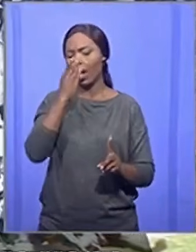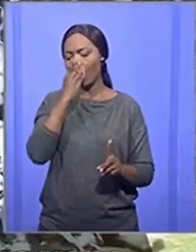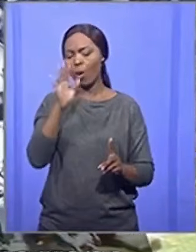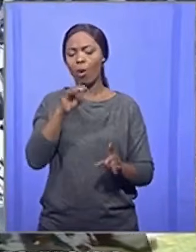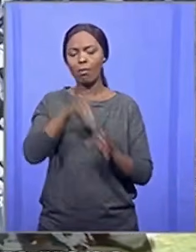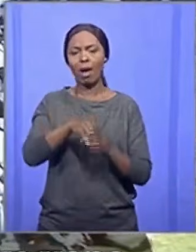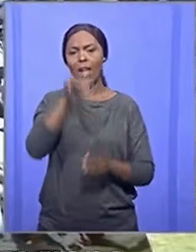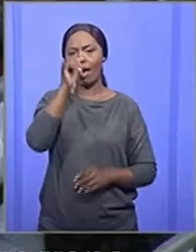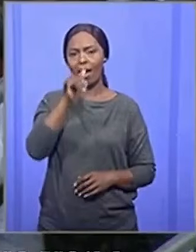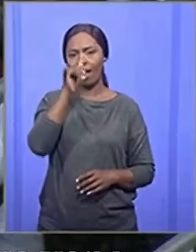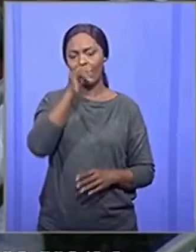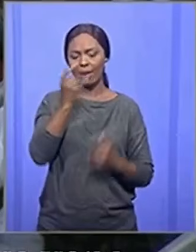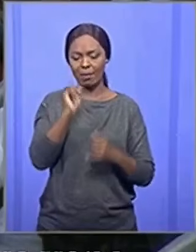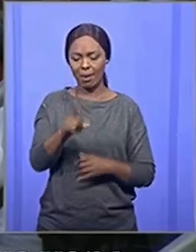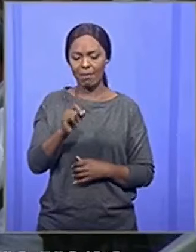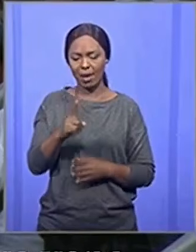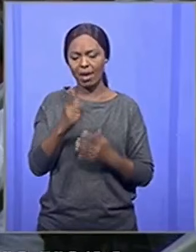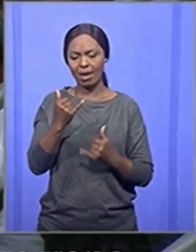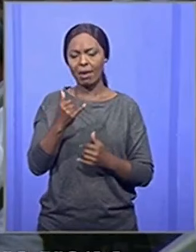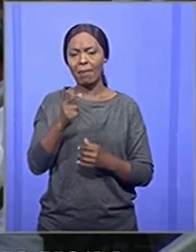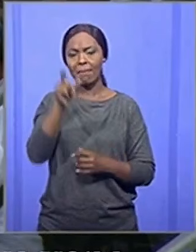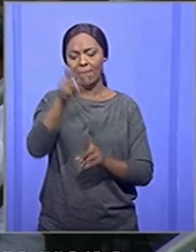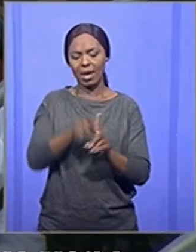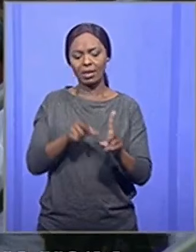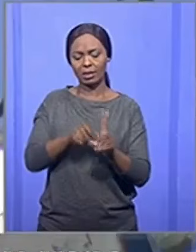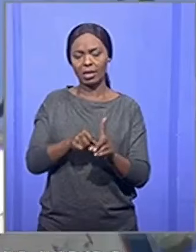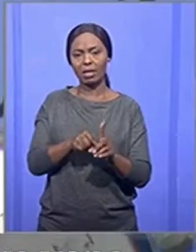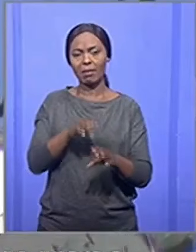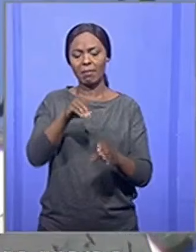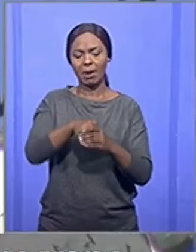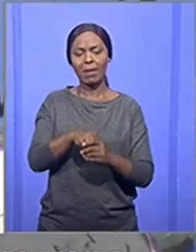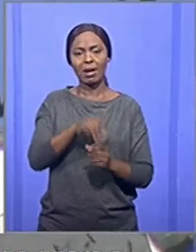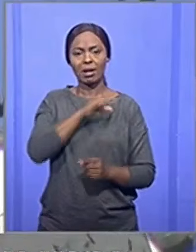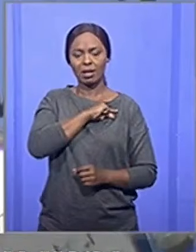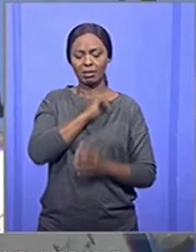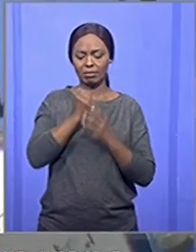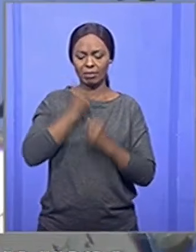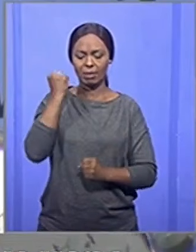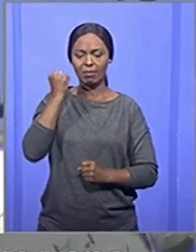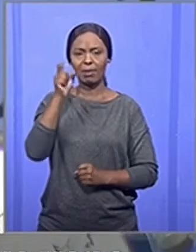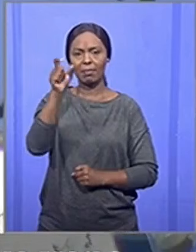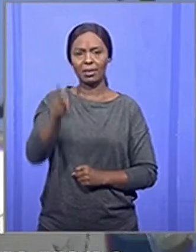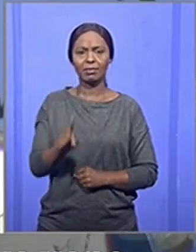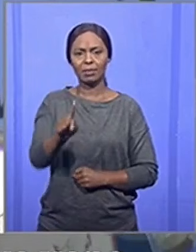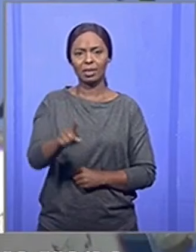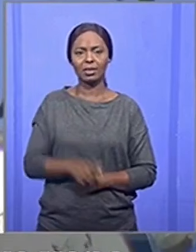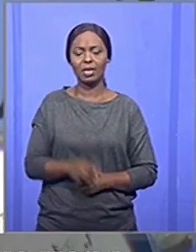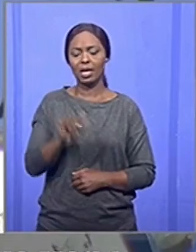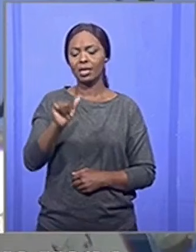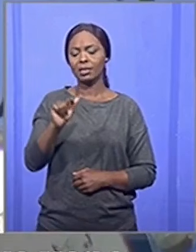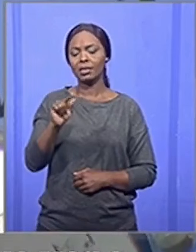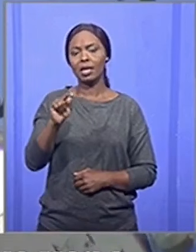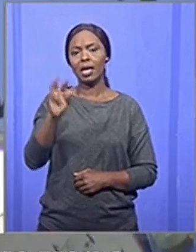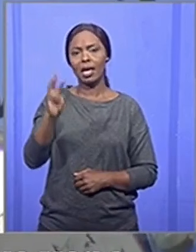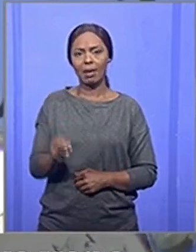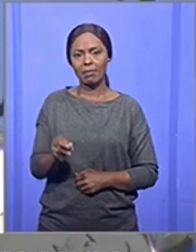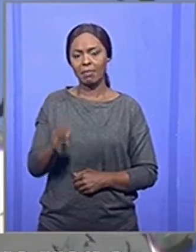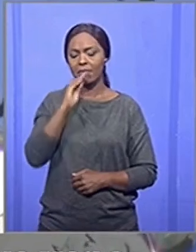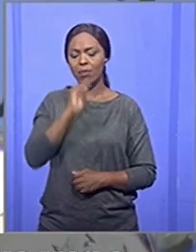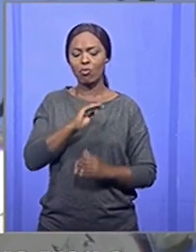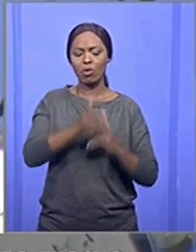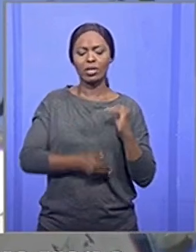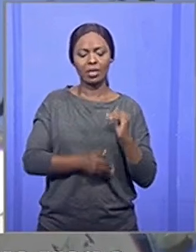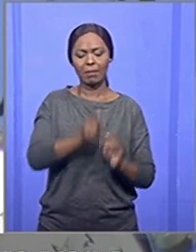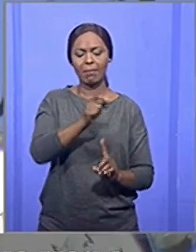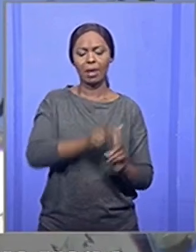is going to be a reality under the ATM government, because under the ATM government we are not going to protect